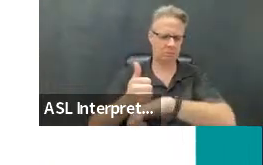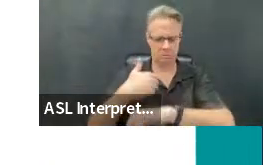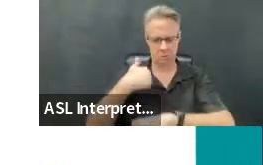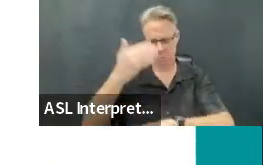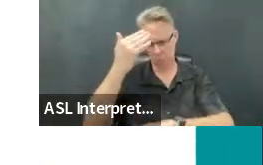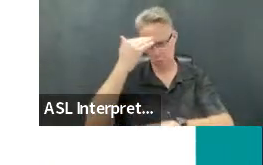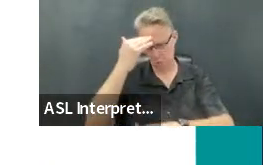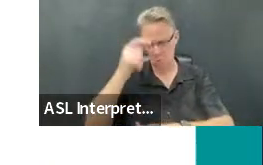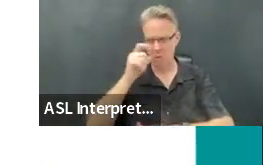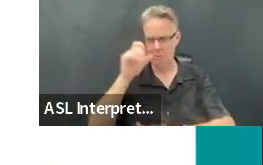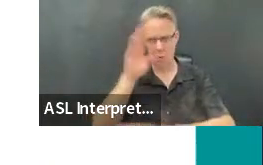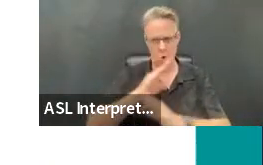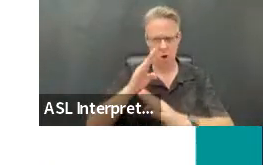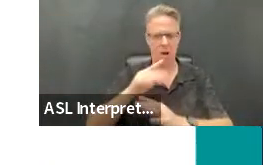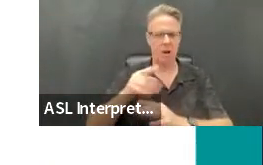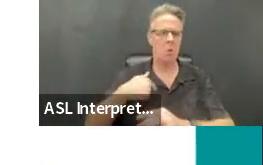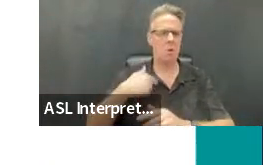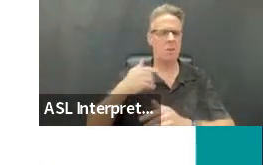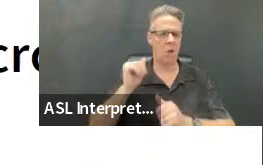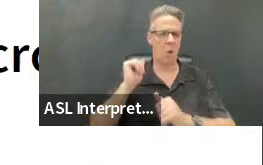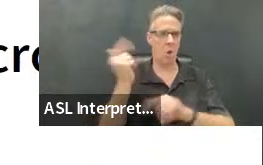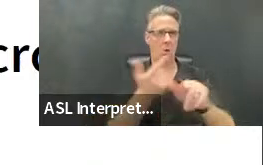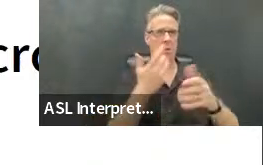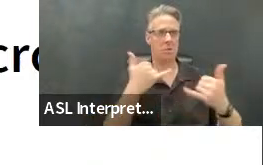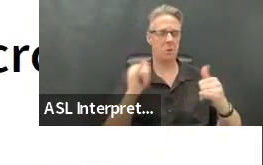accommodated in all the other options.